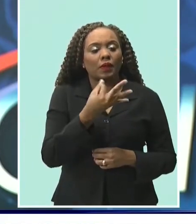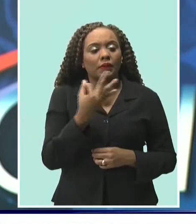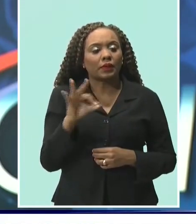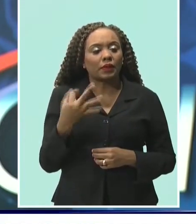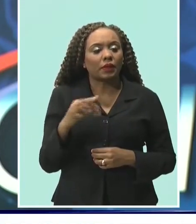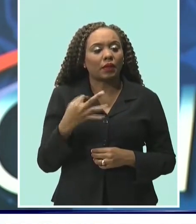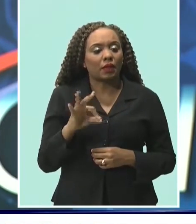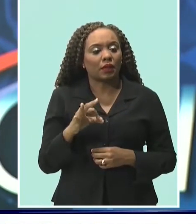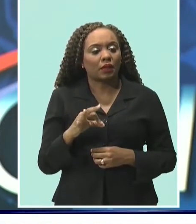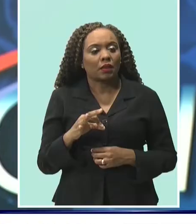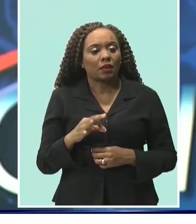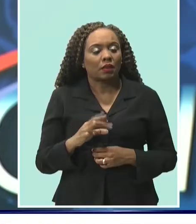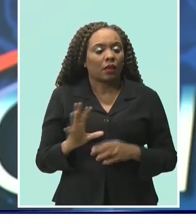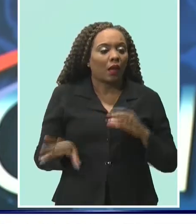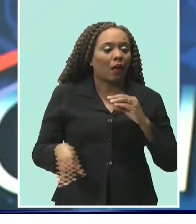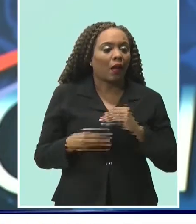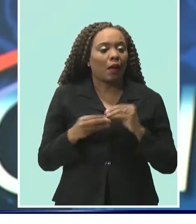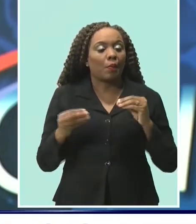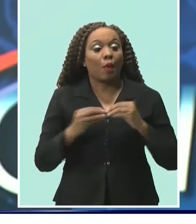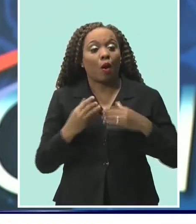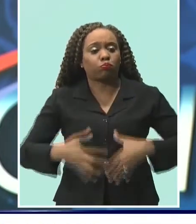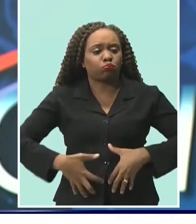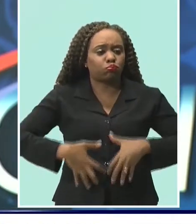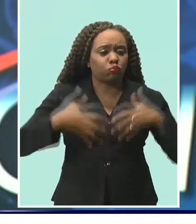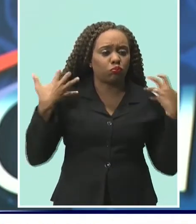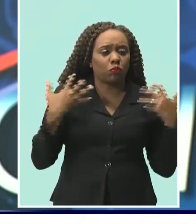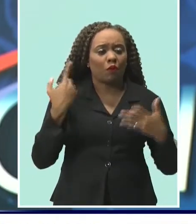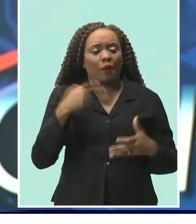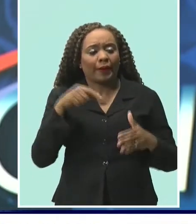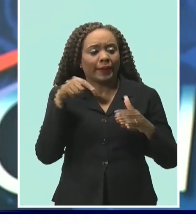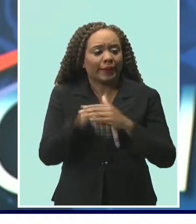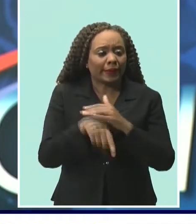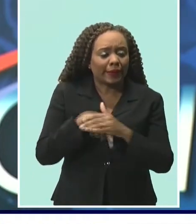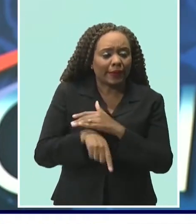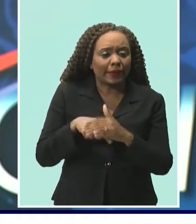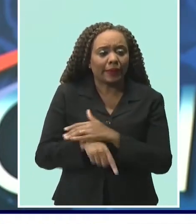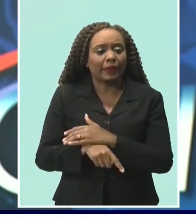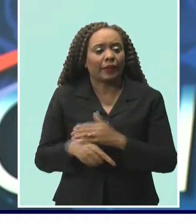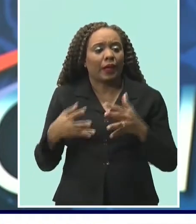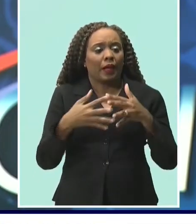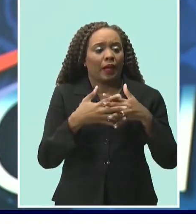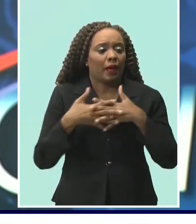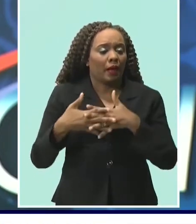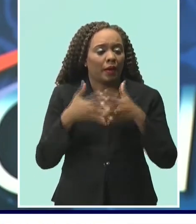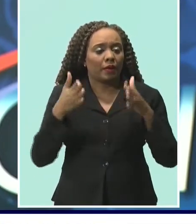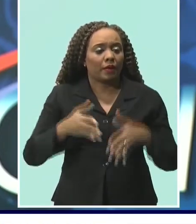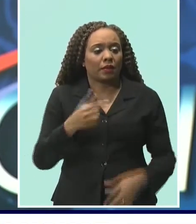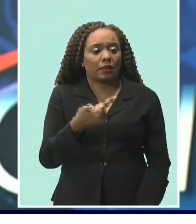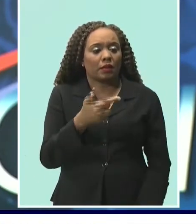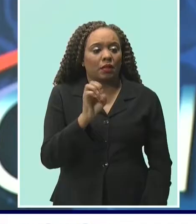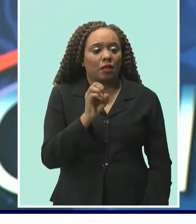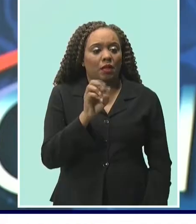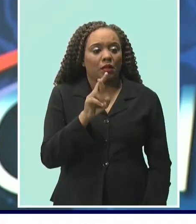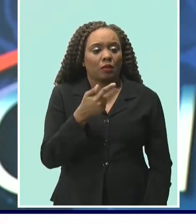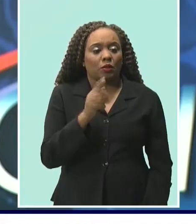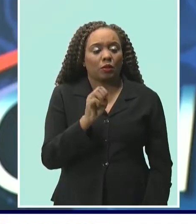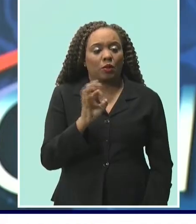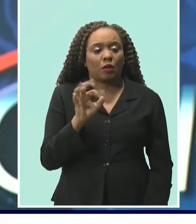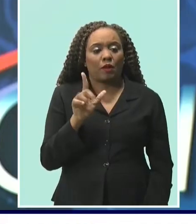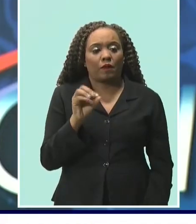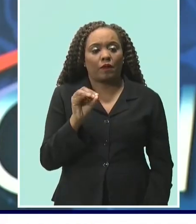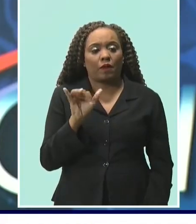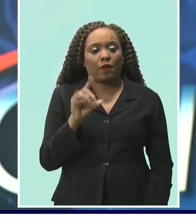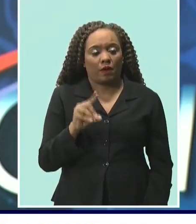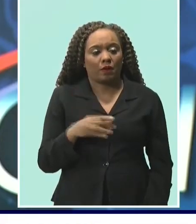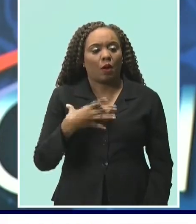pandemic provided fertile ground for the outrage globally at the killing of African-American George Floyd at the hands of a white